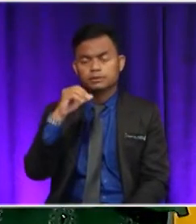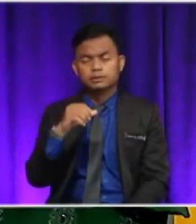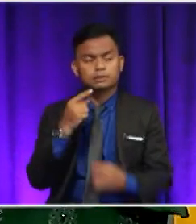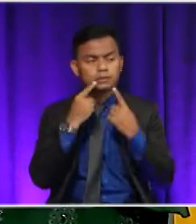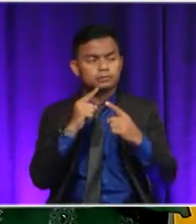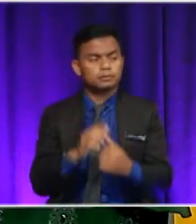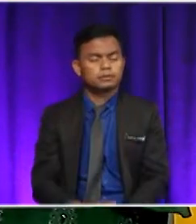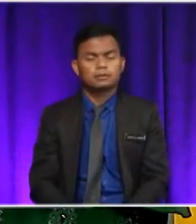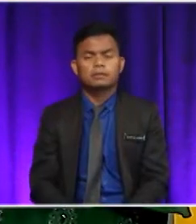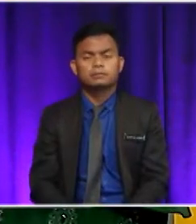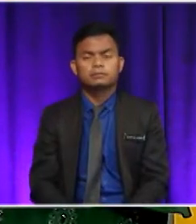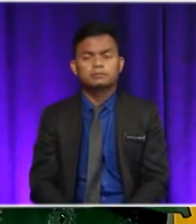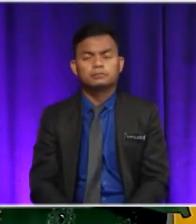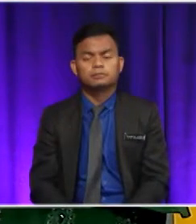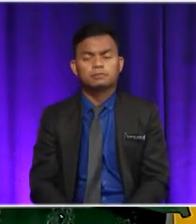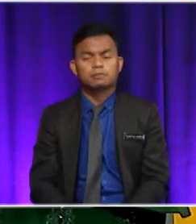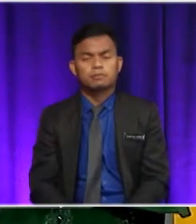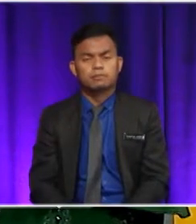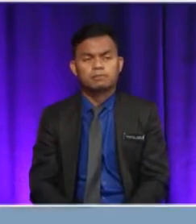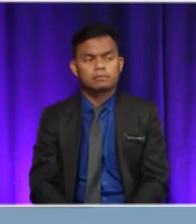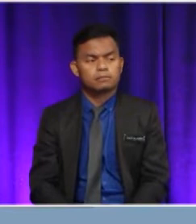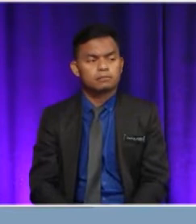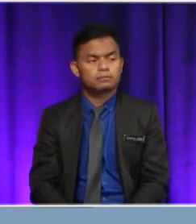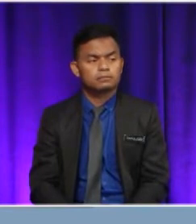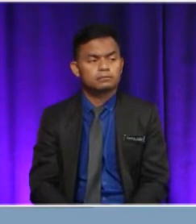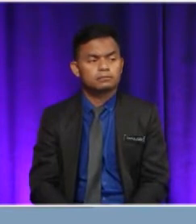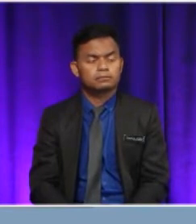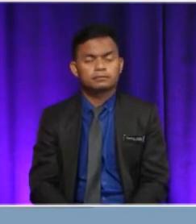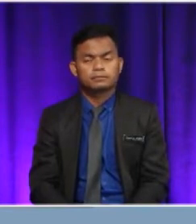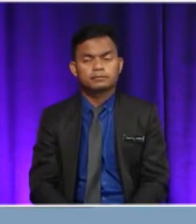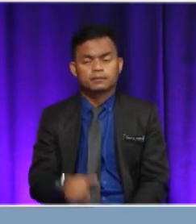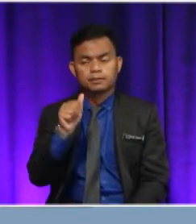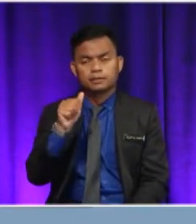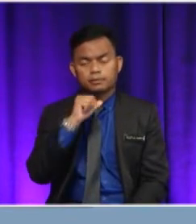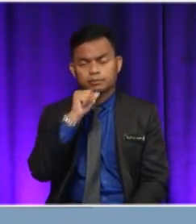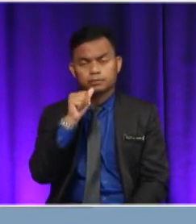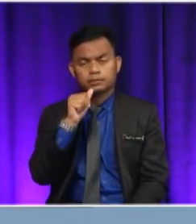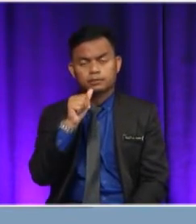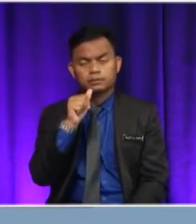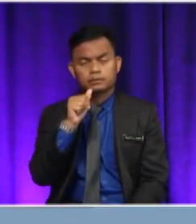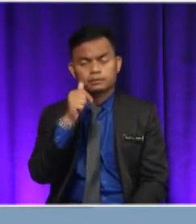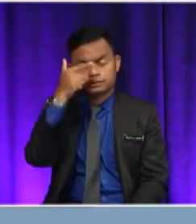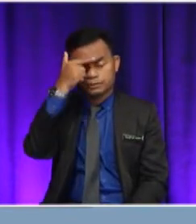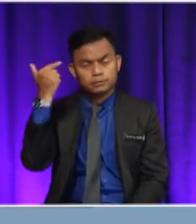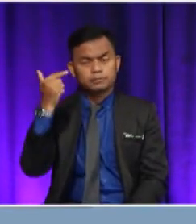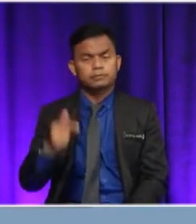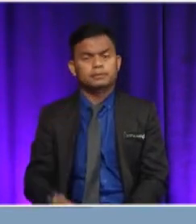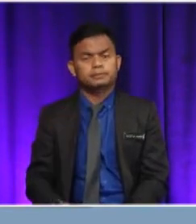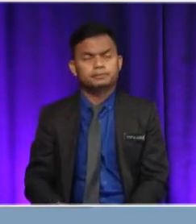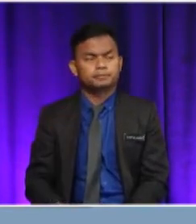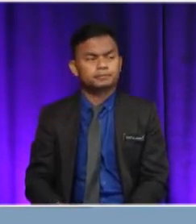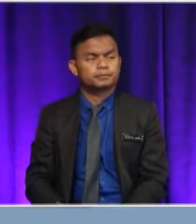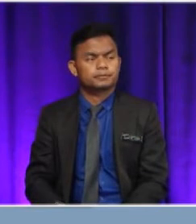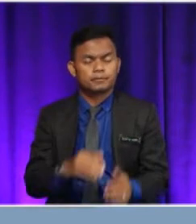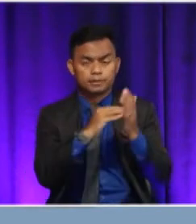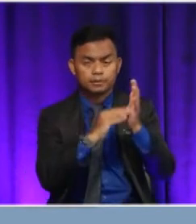tell us? The A is not the answer because in the second paragraph, third and fourth line,